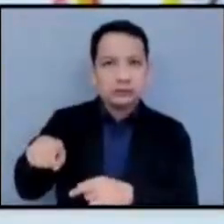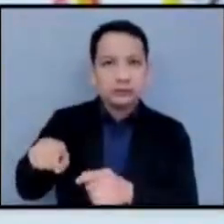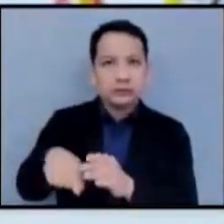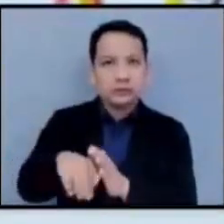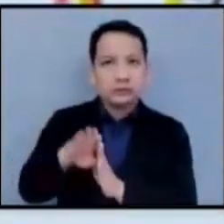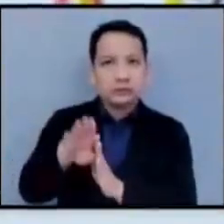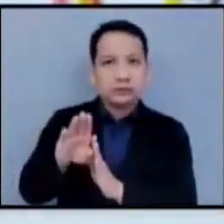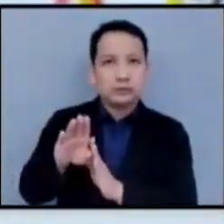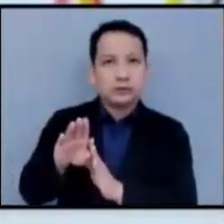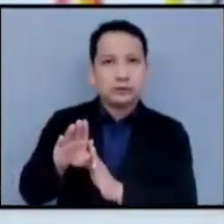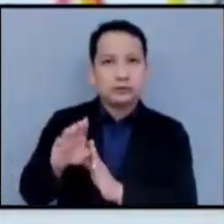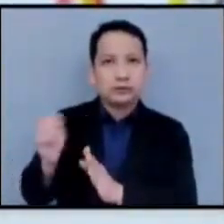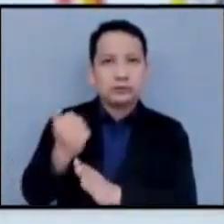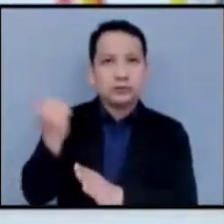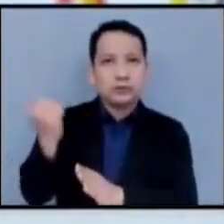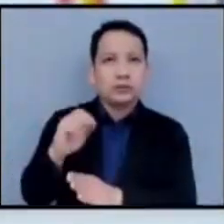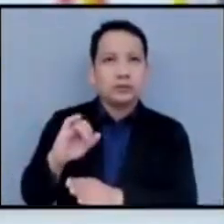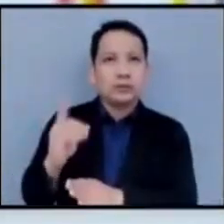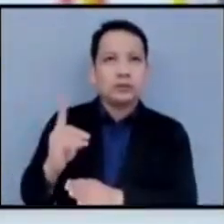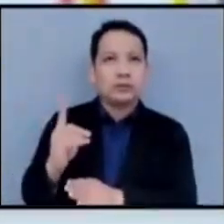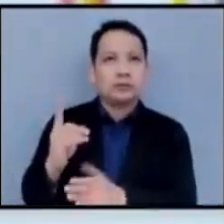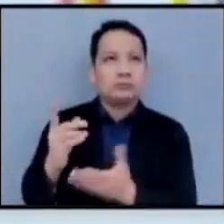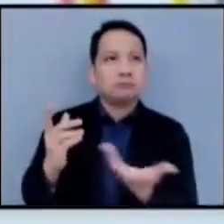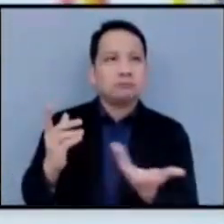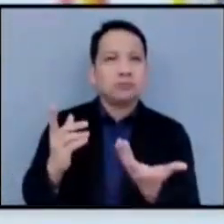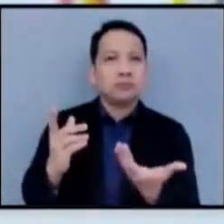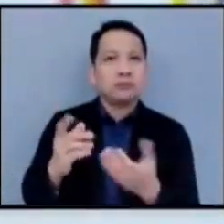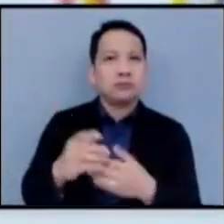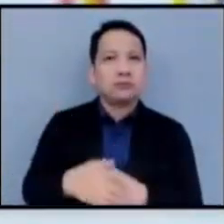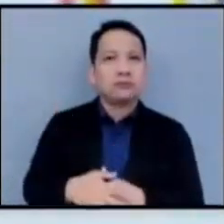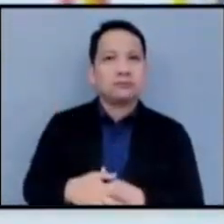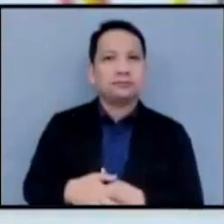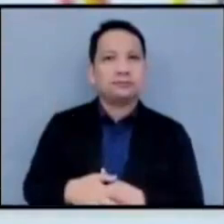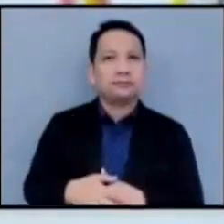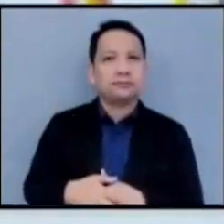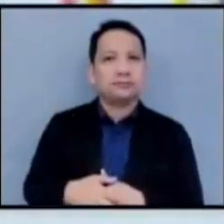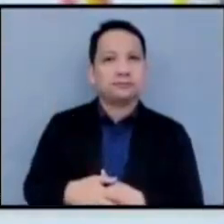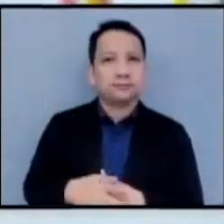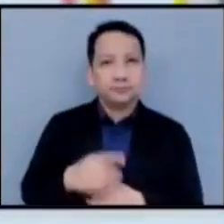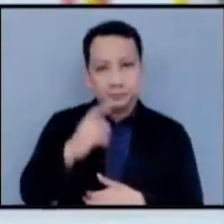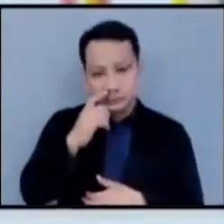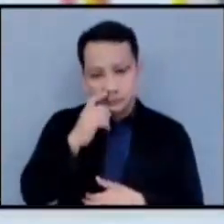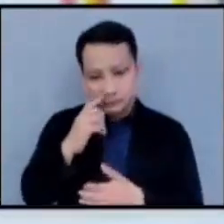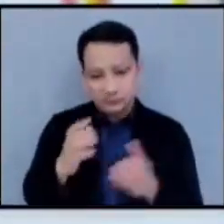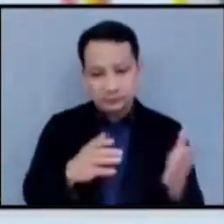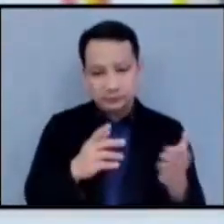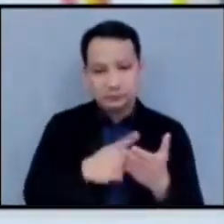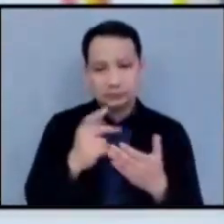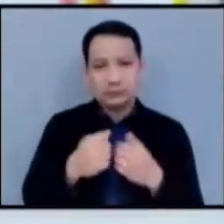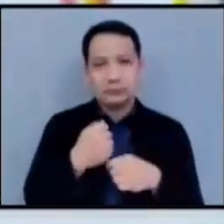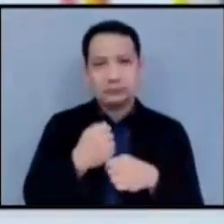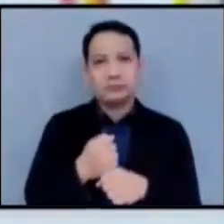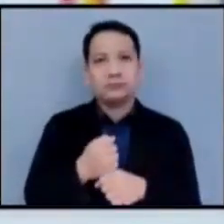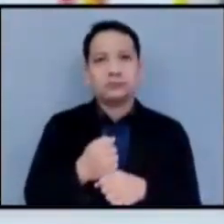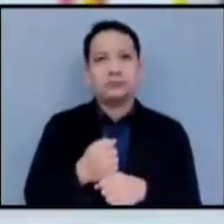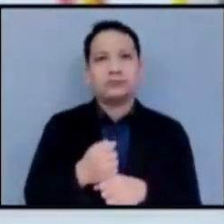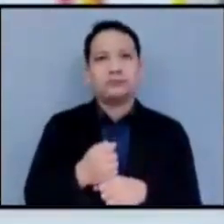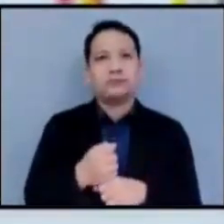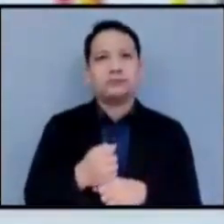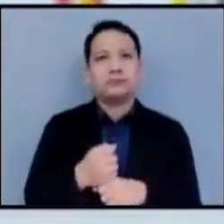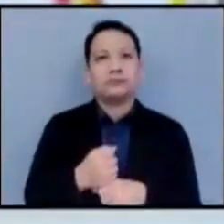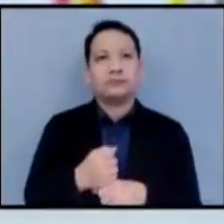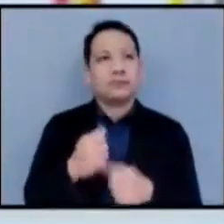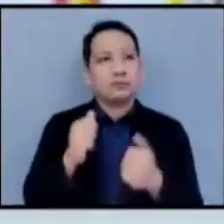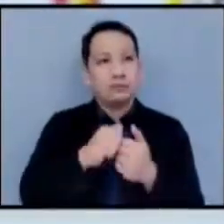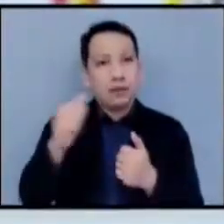ID. So, kumbaga, we will maintain a plan B siya. But in the GIDA, in remote areas, if